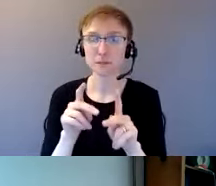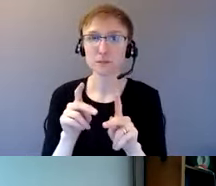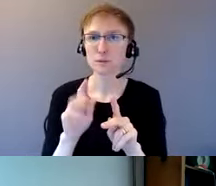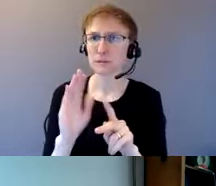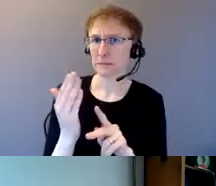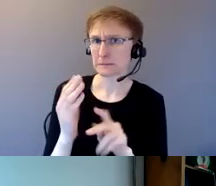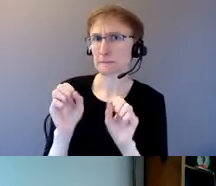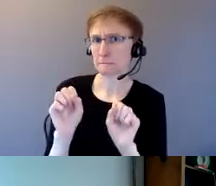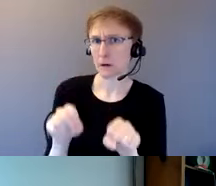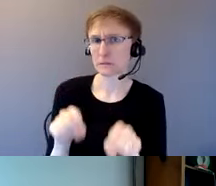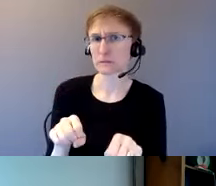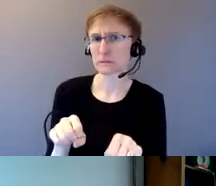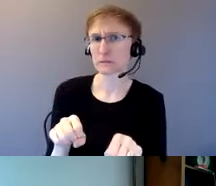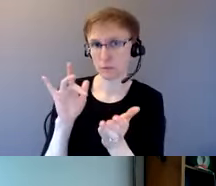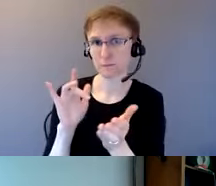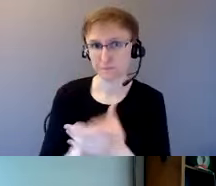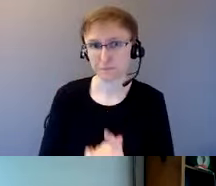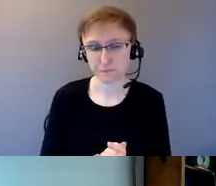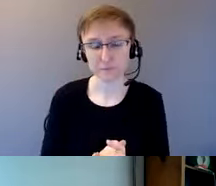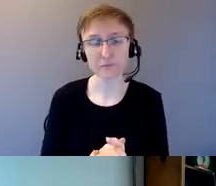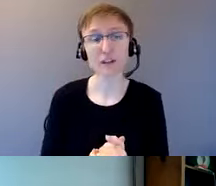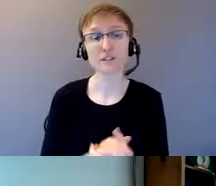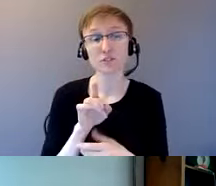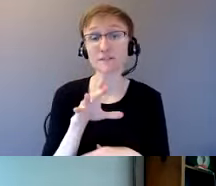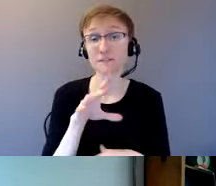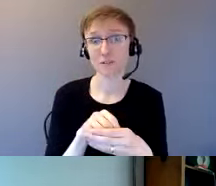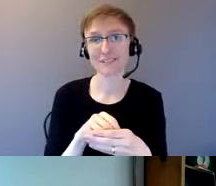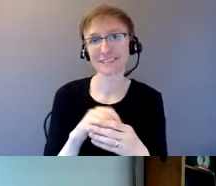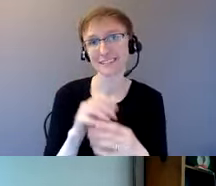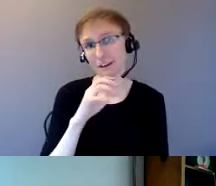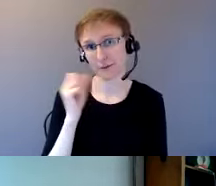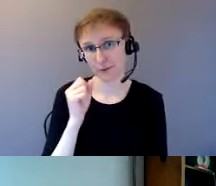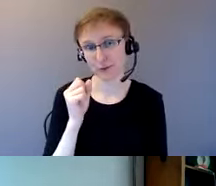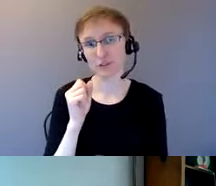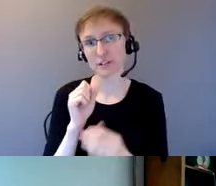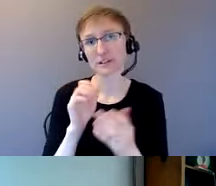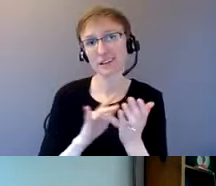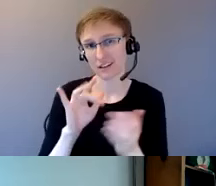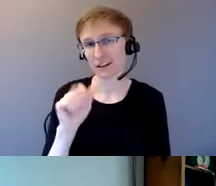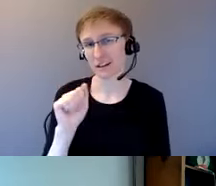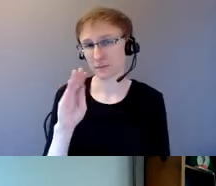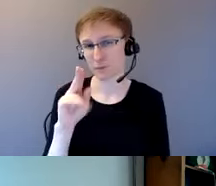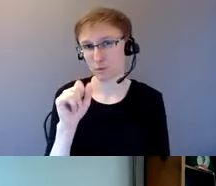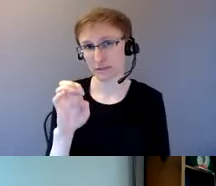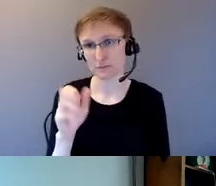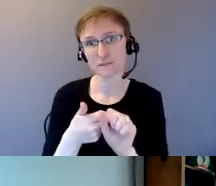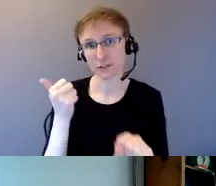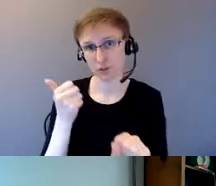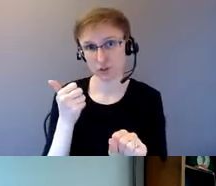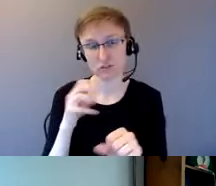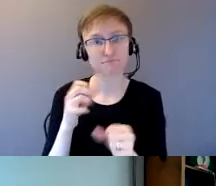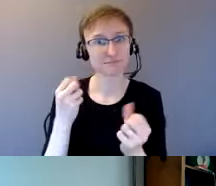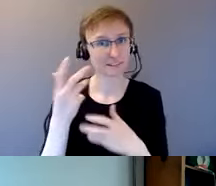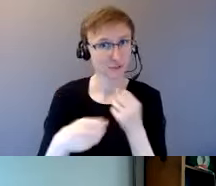of the Kawartha Lakes Haliburton Elder Abuse Prevention Network for several years and has been a member of both the